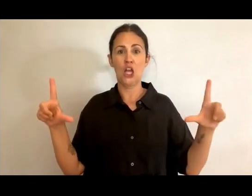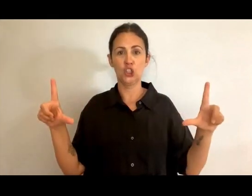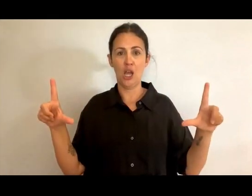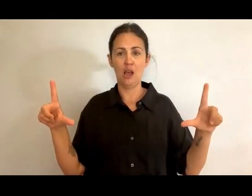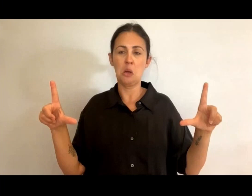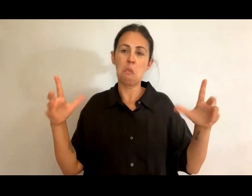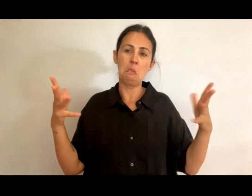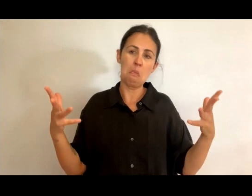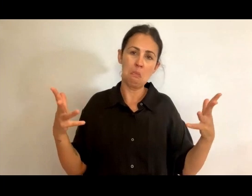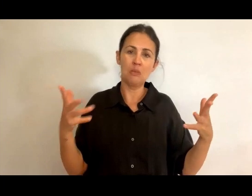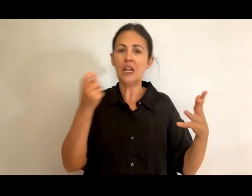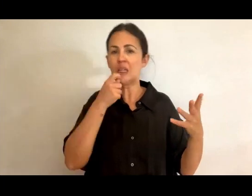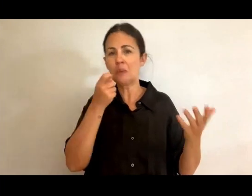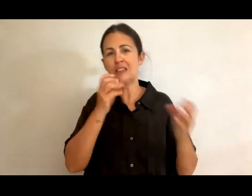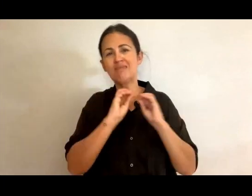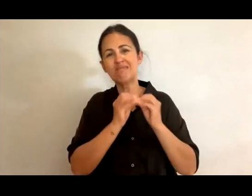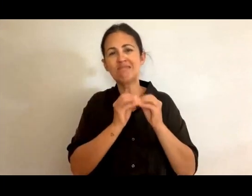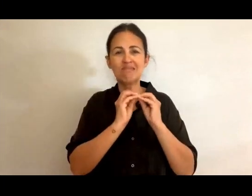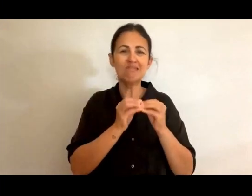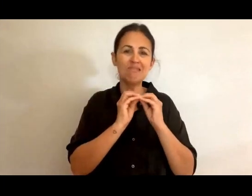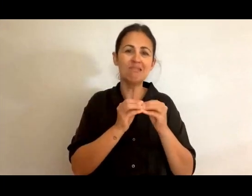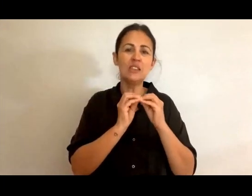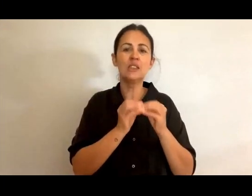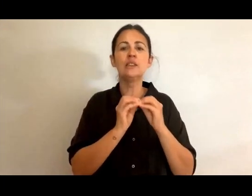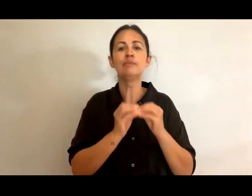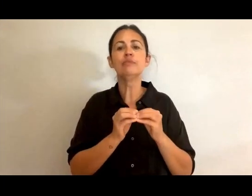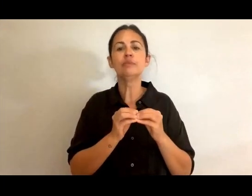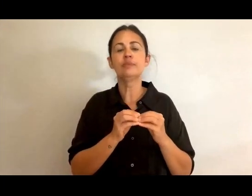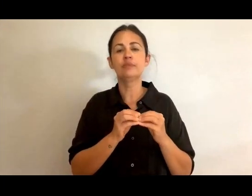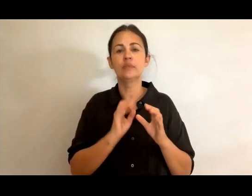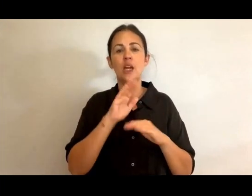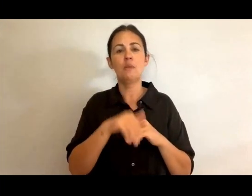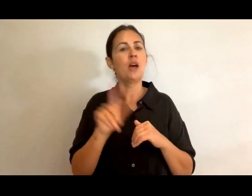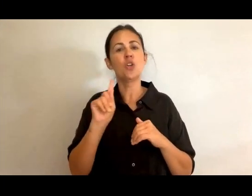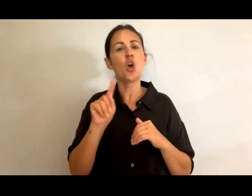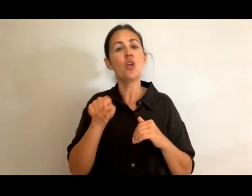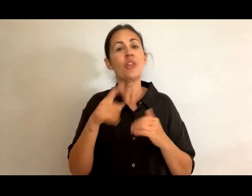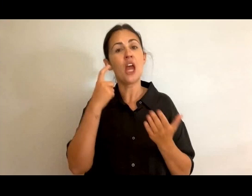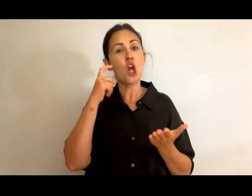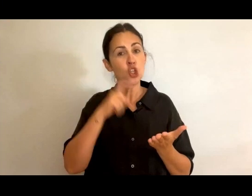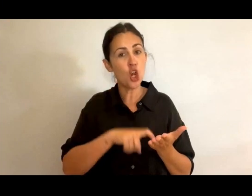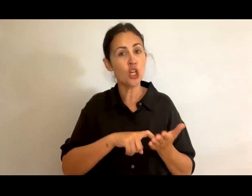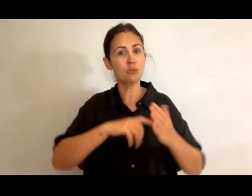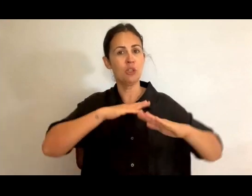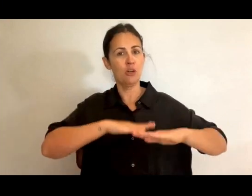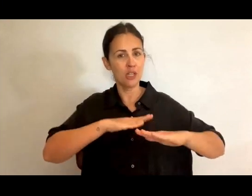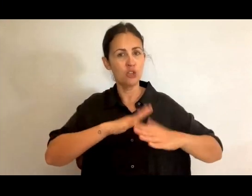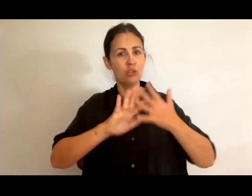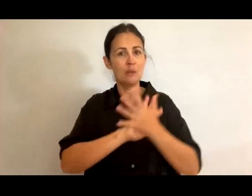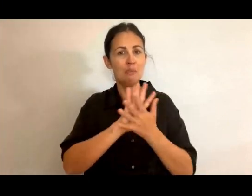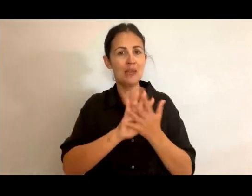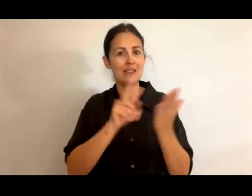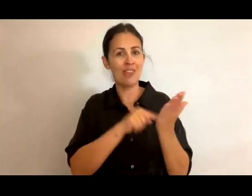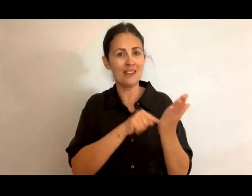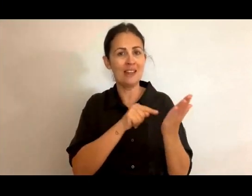and a negotiation, a teaching point about what the acknowledgement of country panel was. And so the